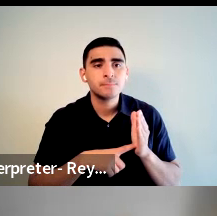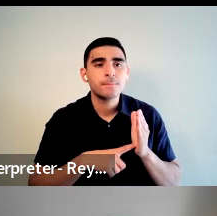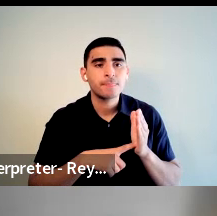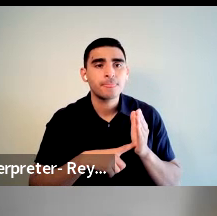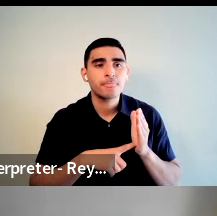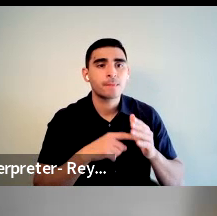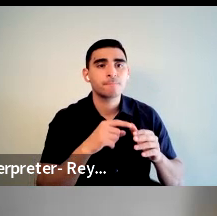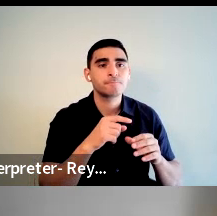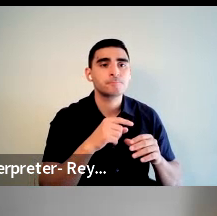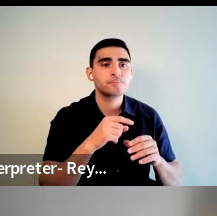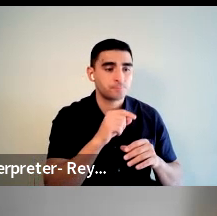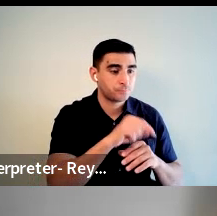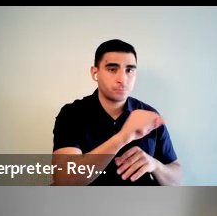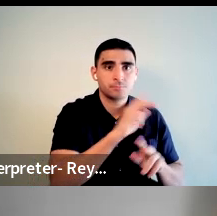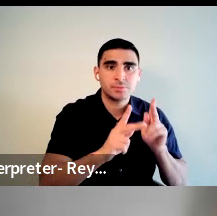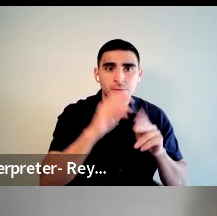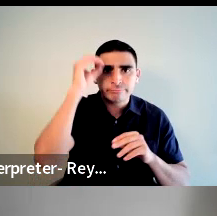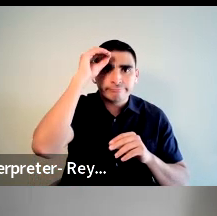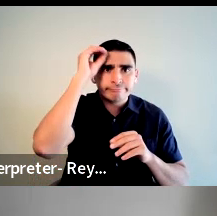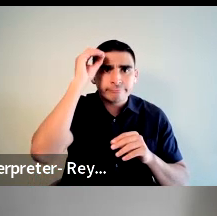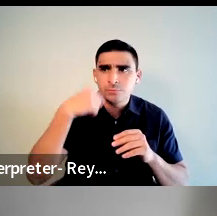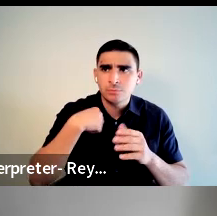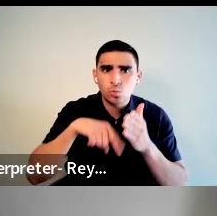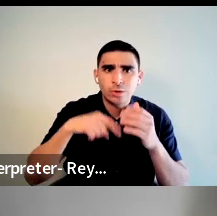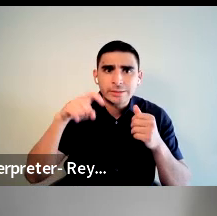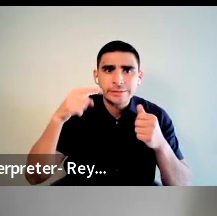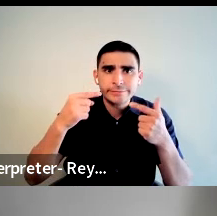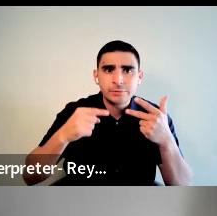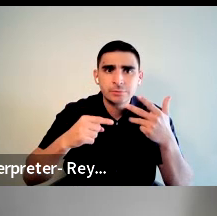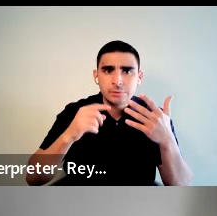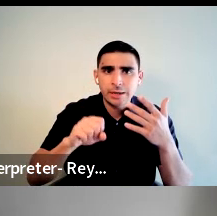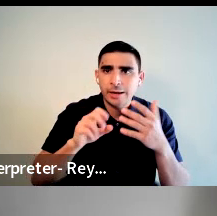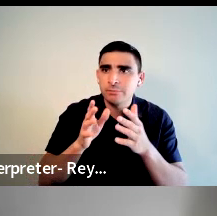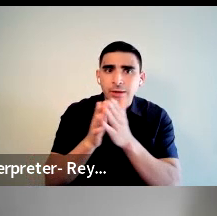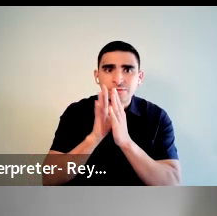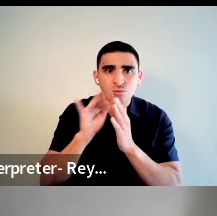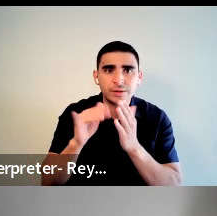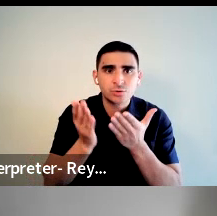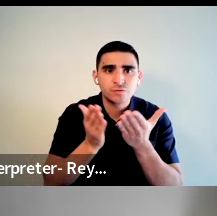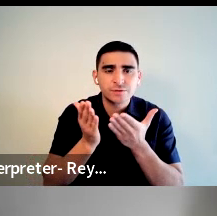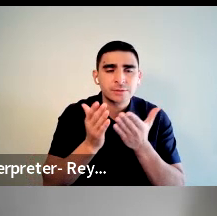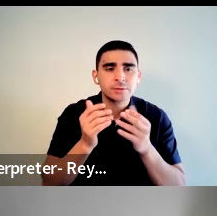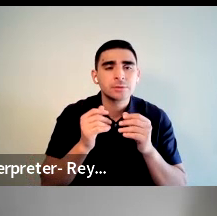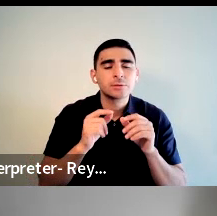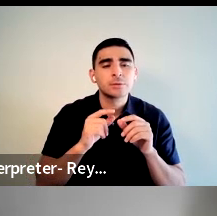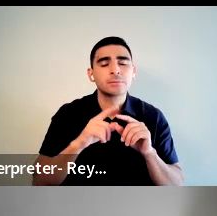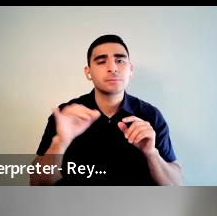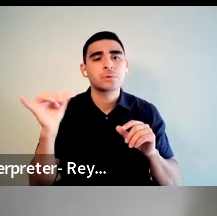apply for some of these services. So that's always kind of been an issue. But also I would love to